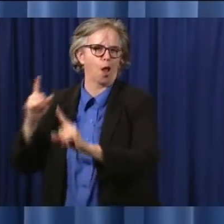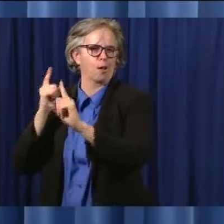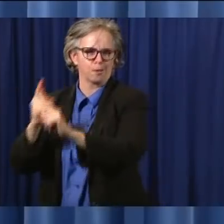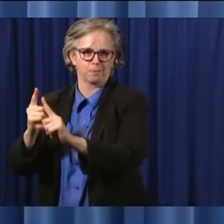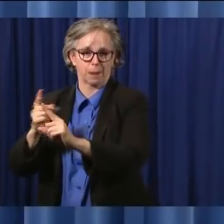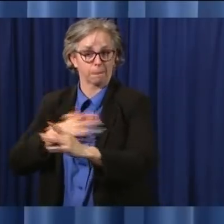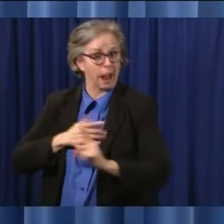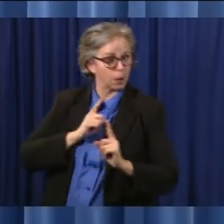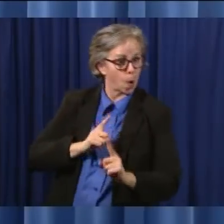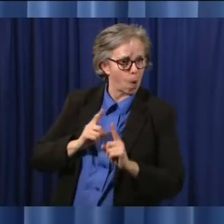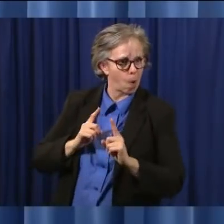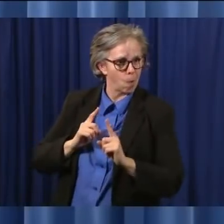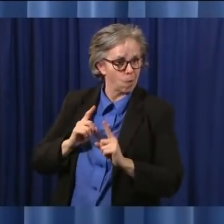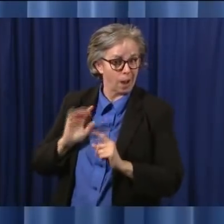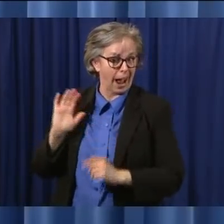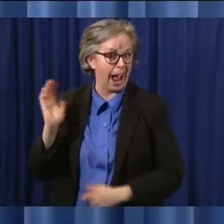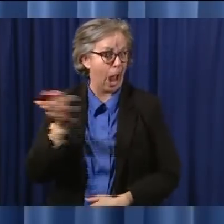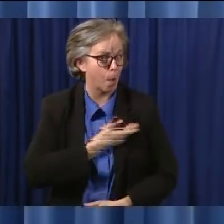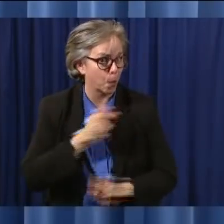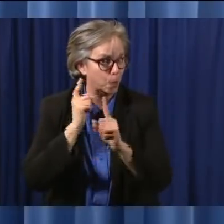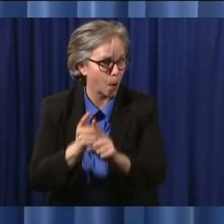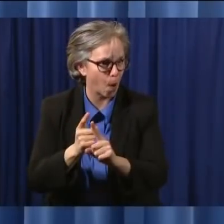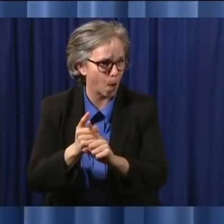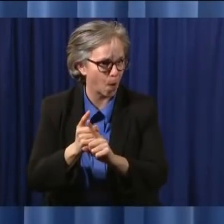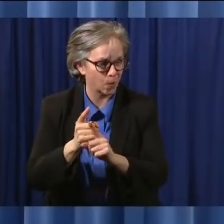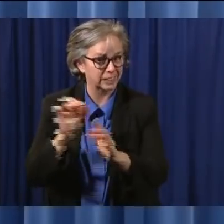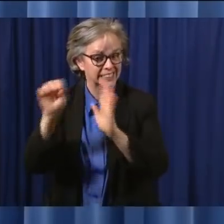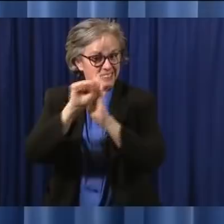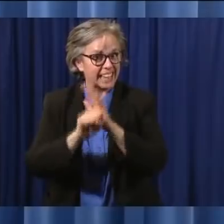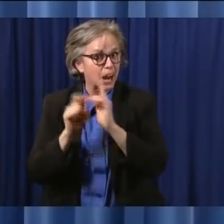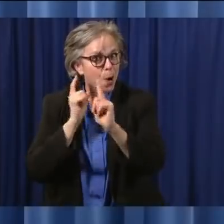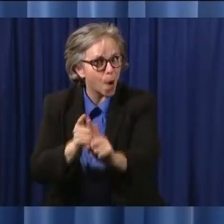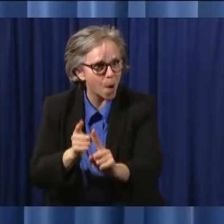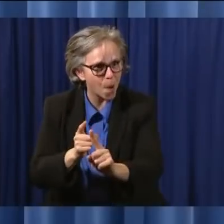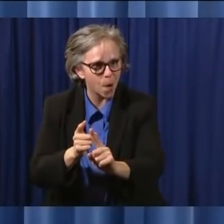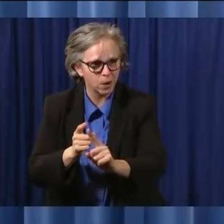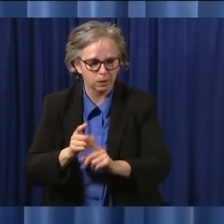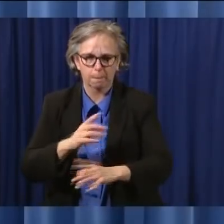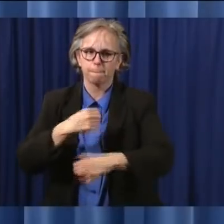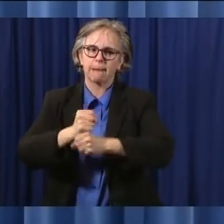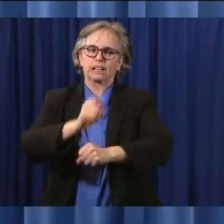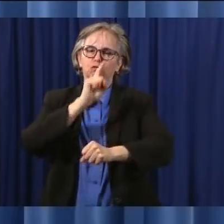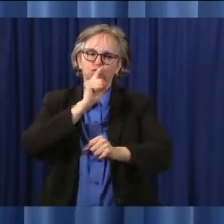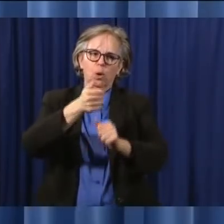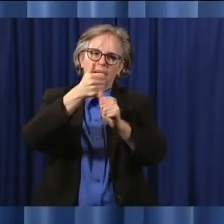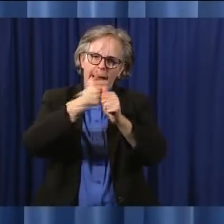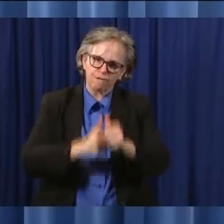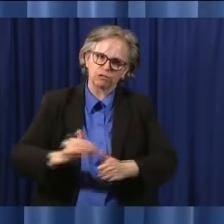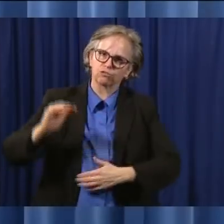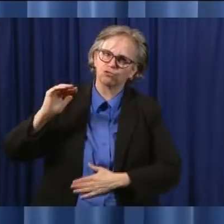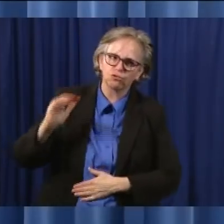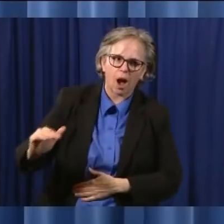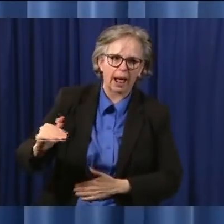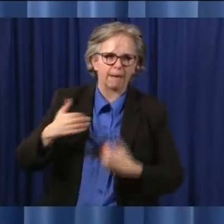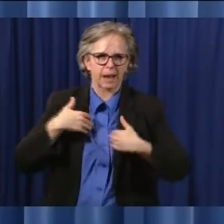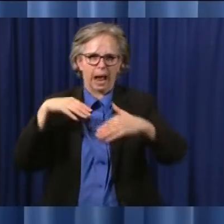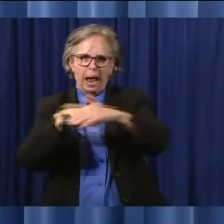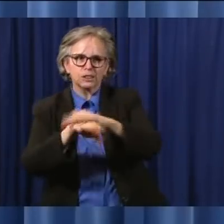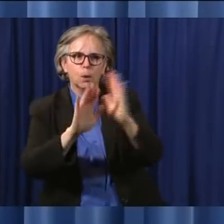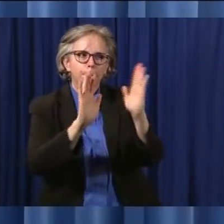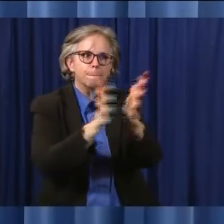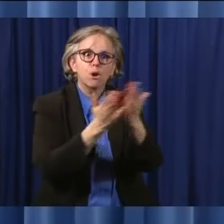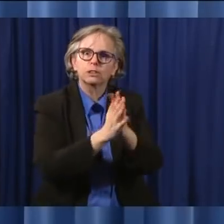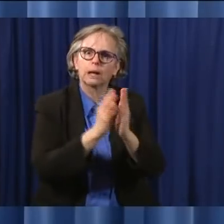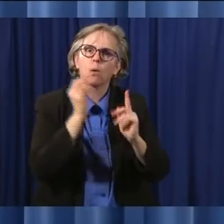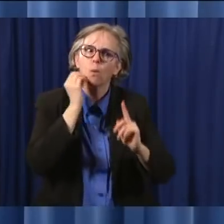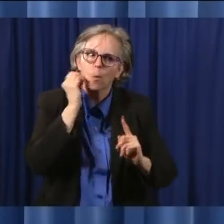goal, collectively as a state, is to make sure every child has books in their home at a very, very